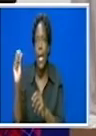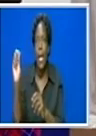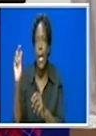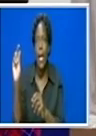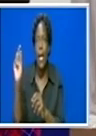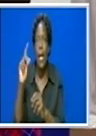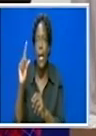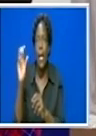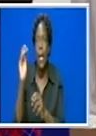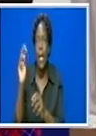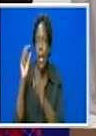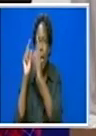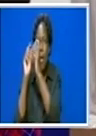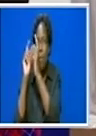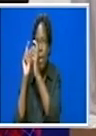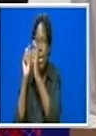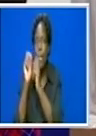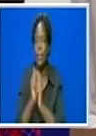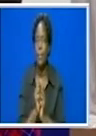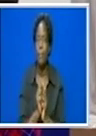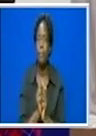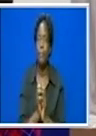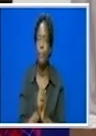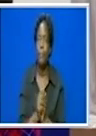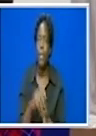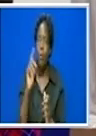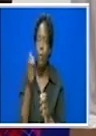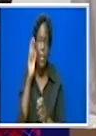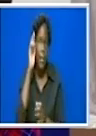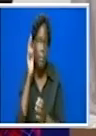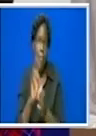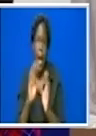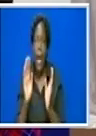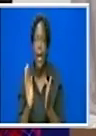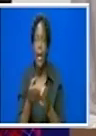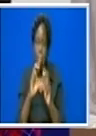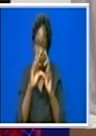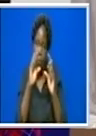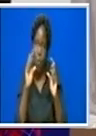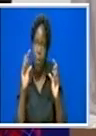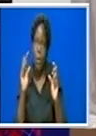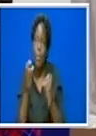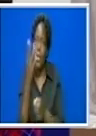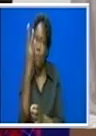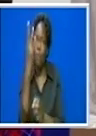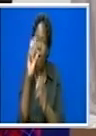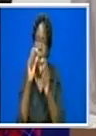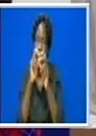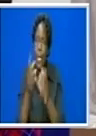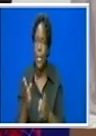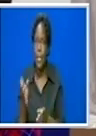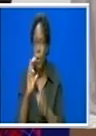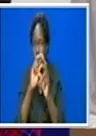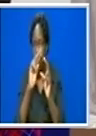make it? First, remember, I had my wood, the four pieces. The